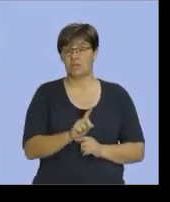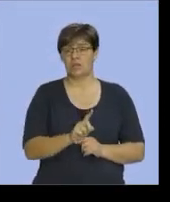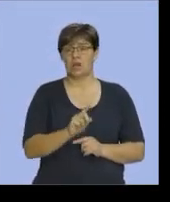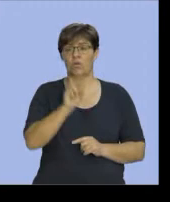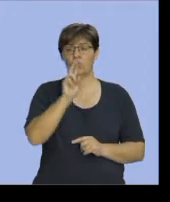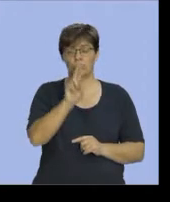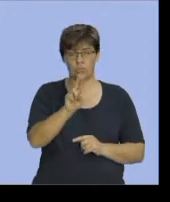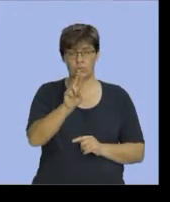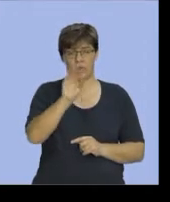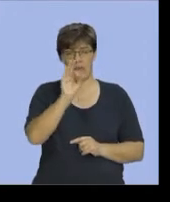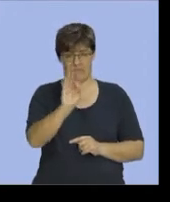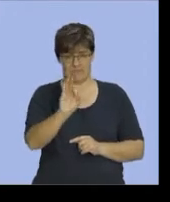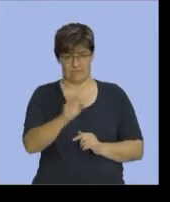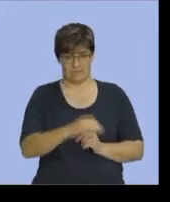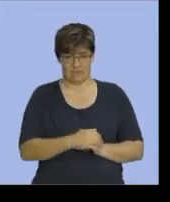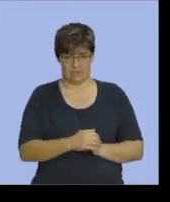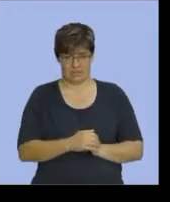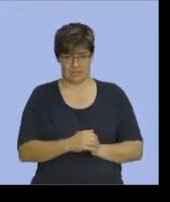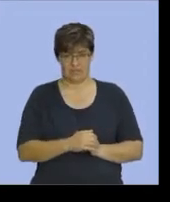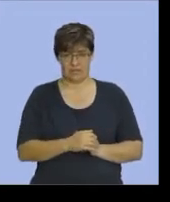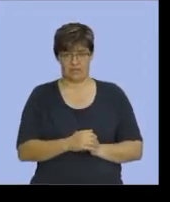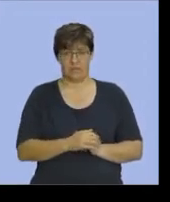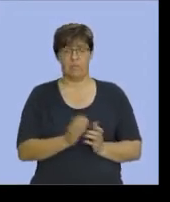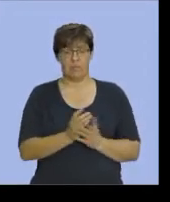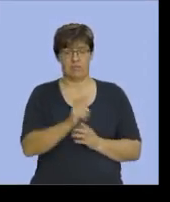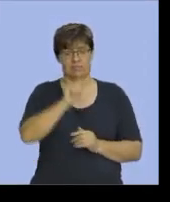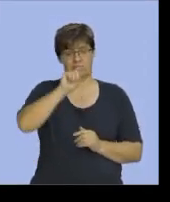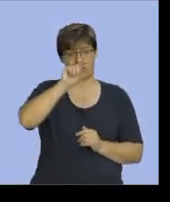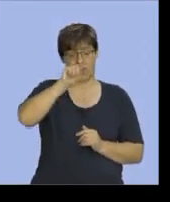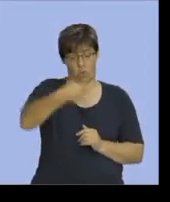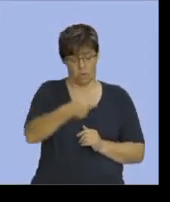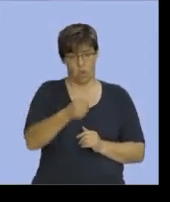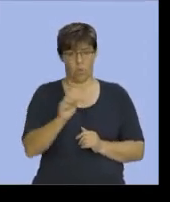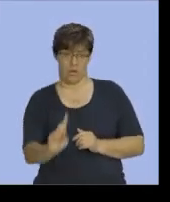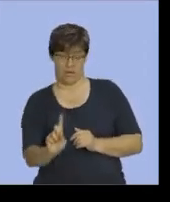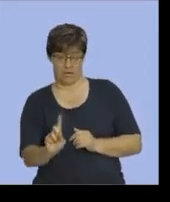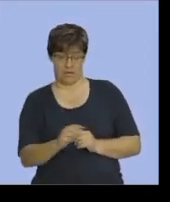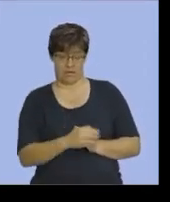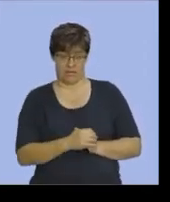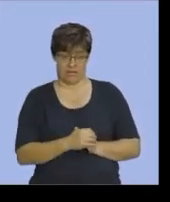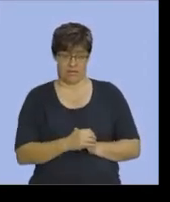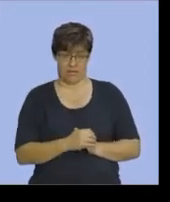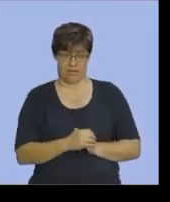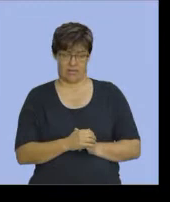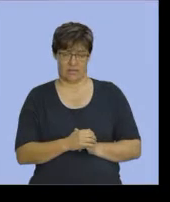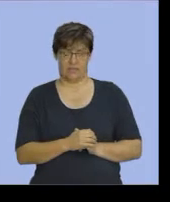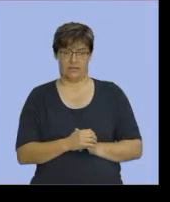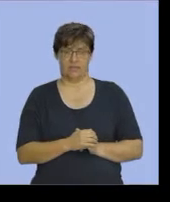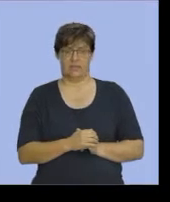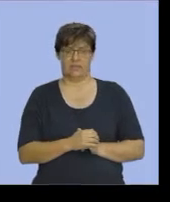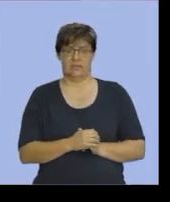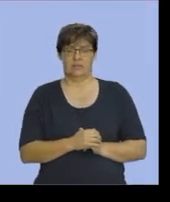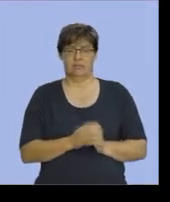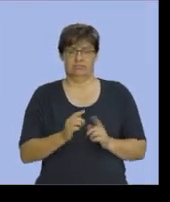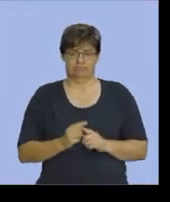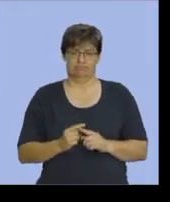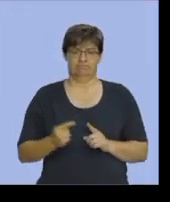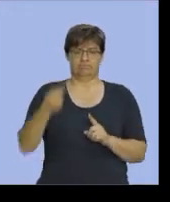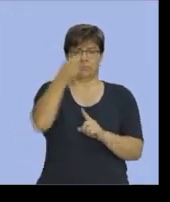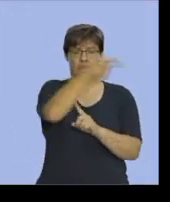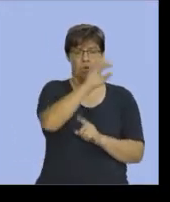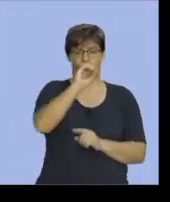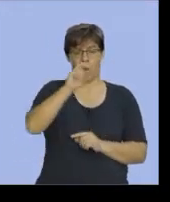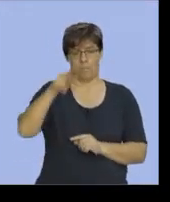of UF, right? Rounded to one decimal place. So UF will then be